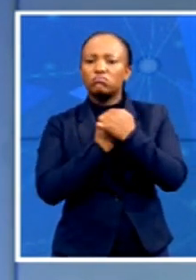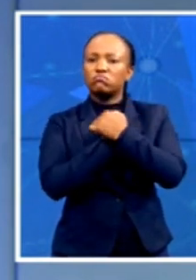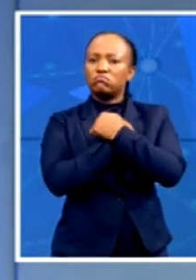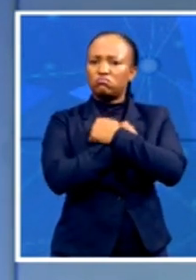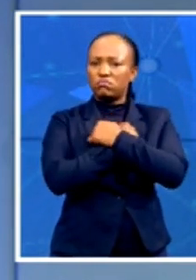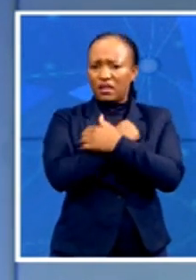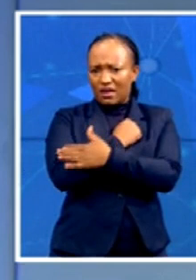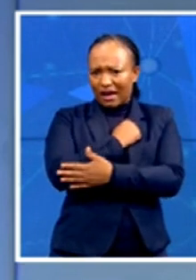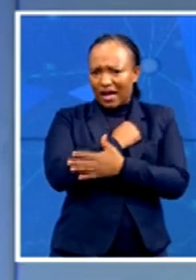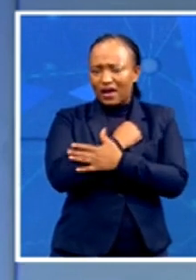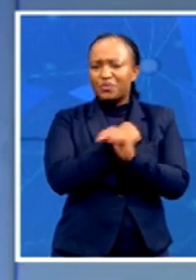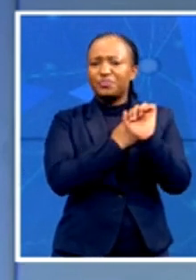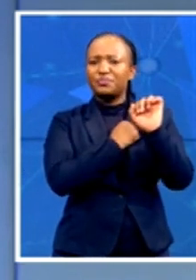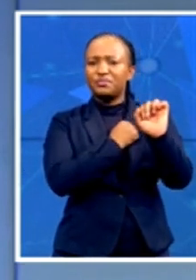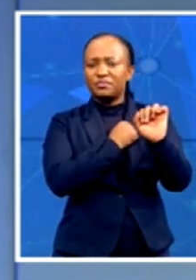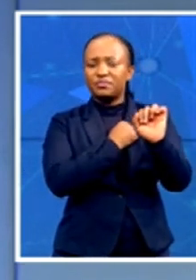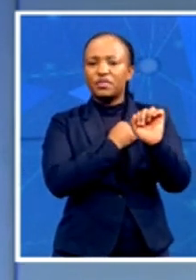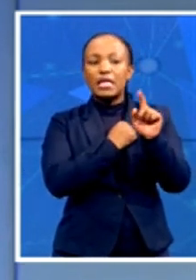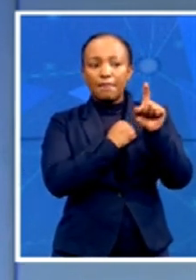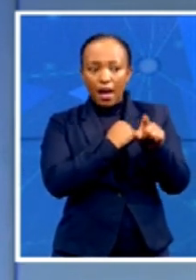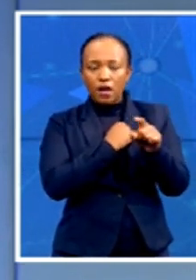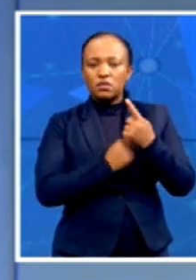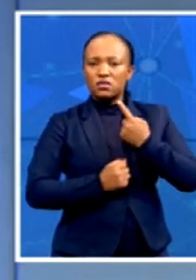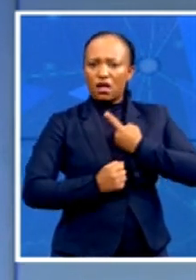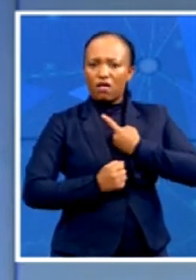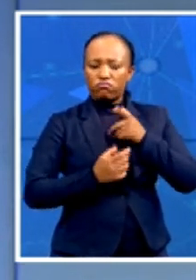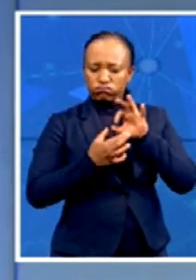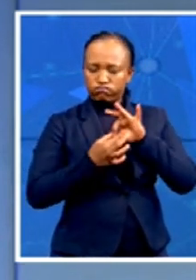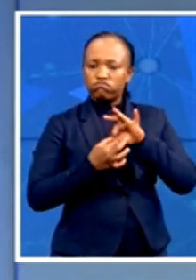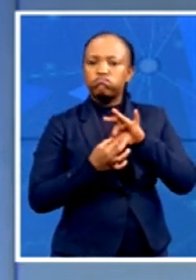commit themselves. And they said,